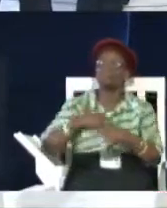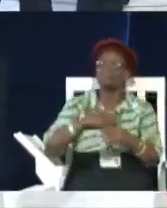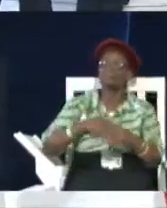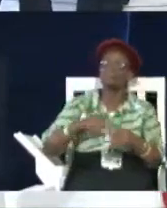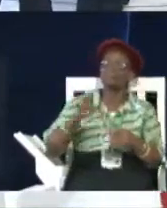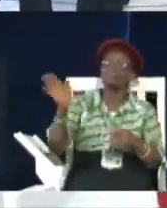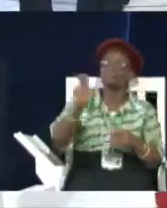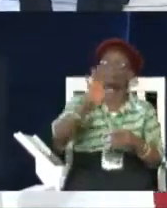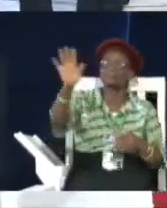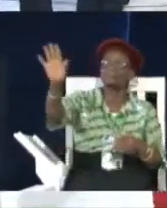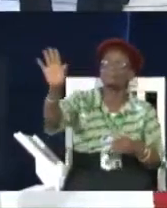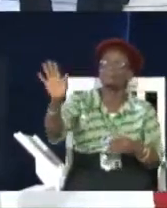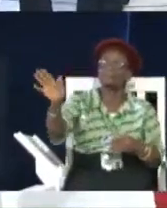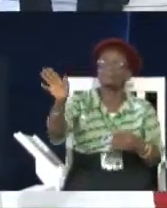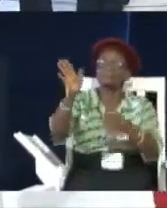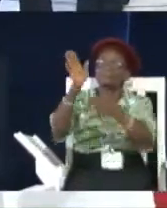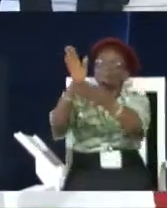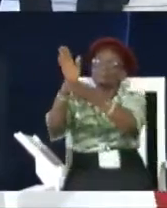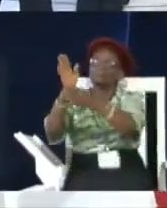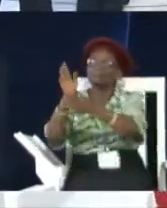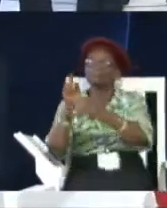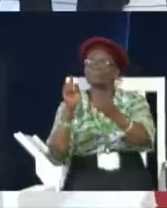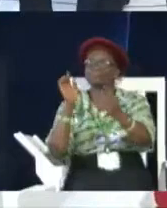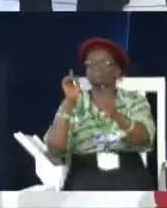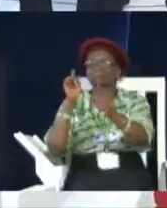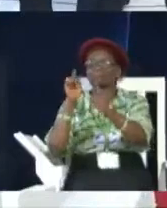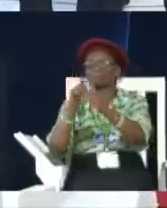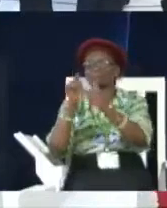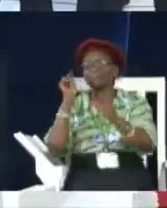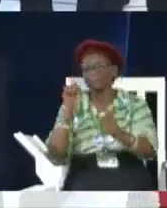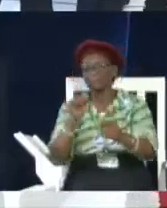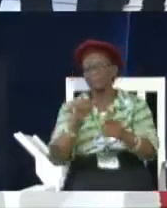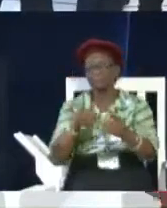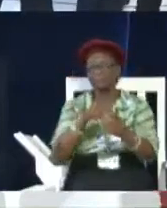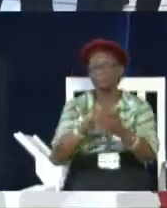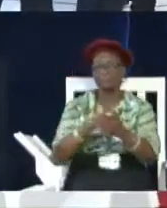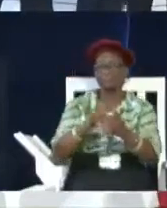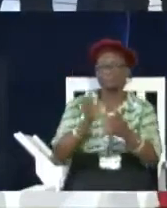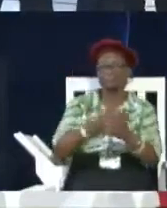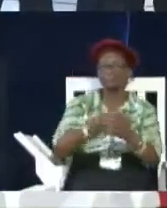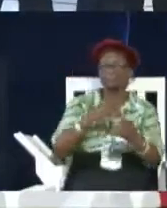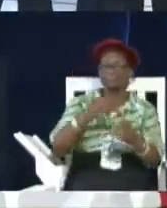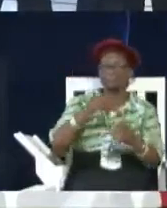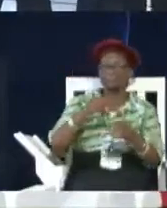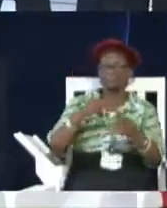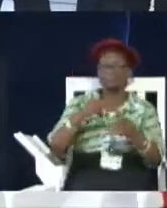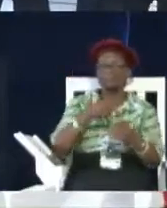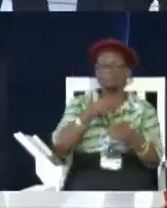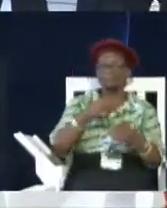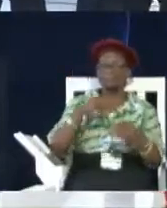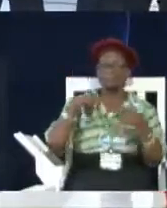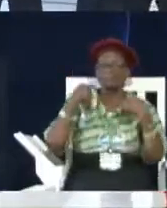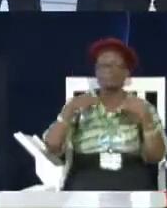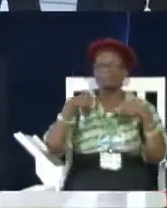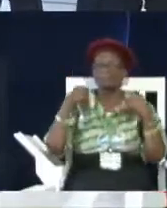towards these our brothers and sisters and intercede for them, that the Almighty God will give